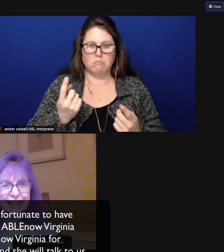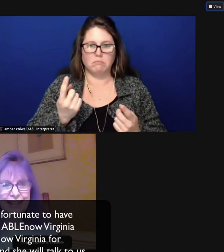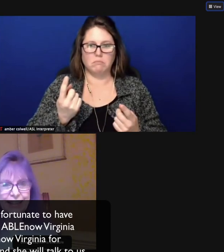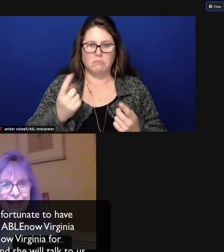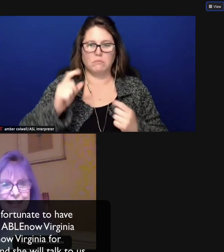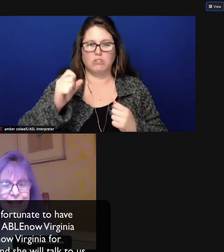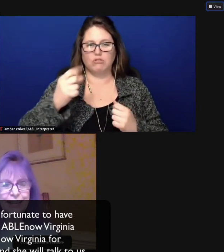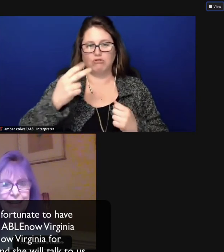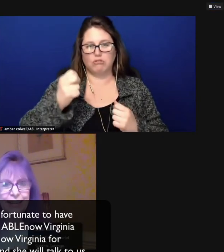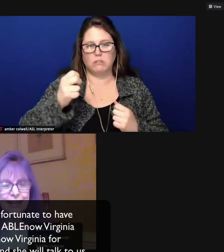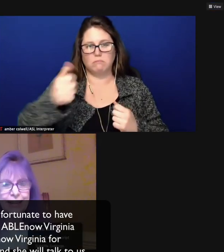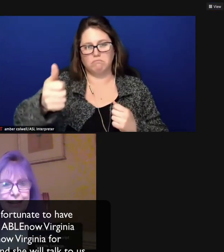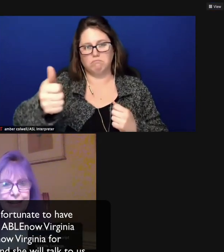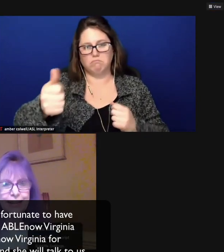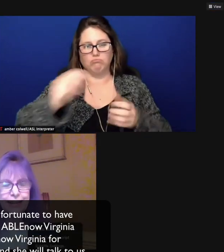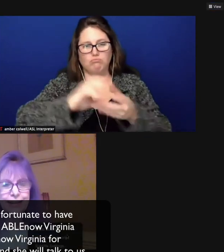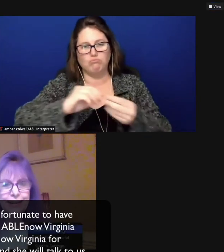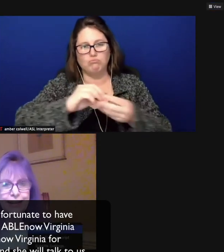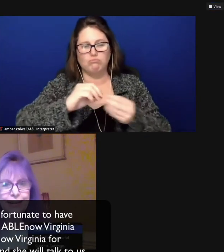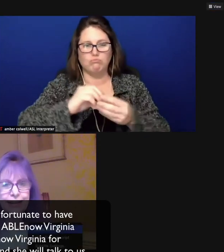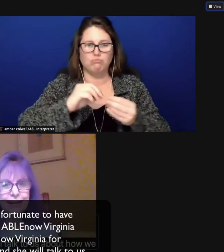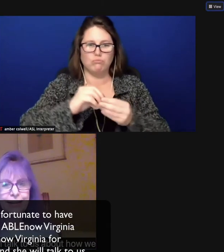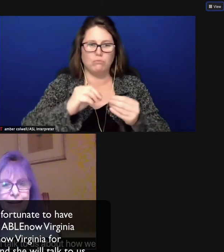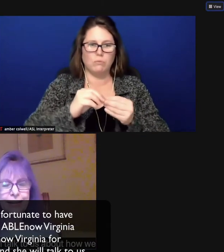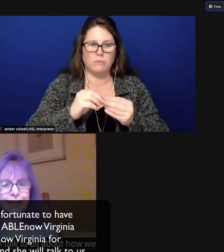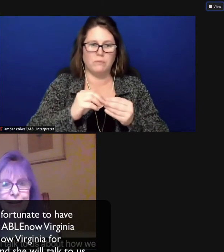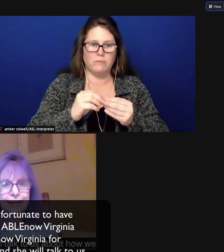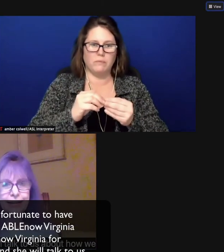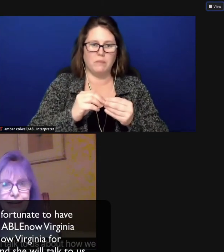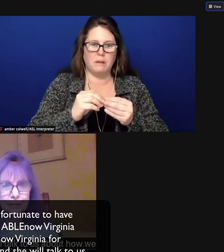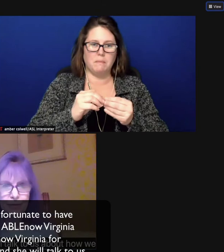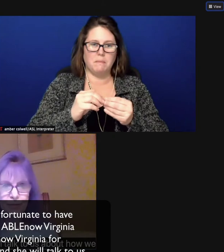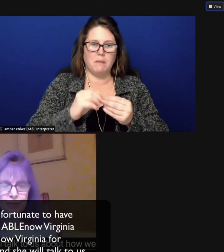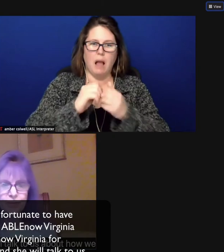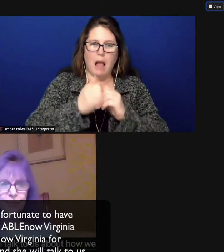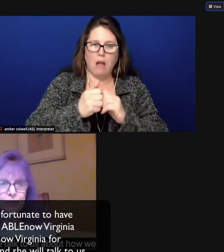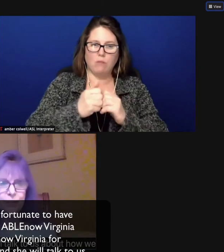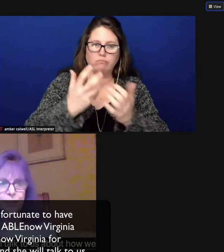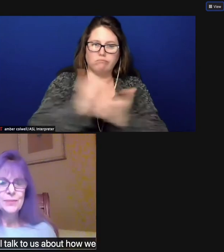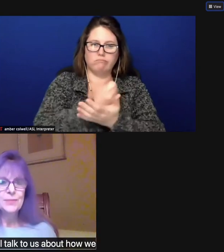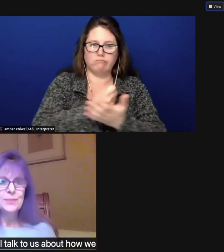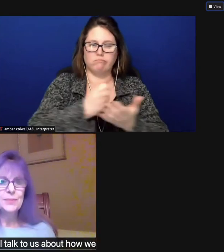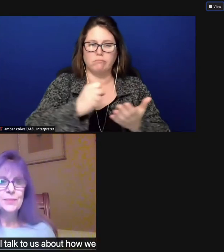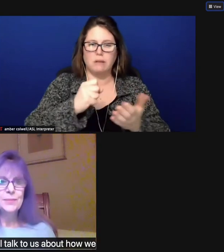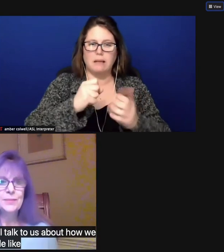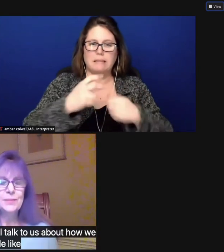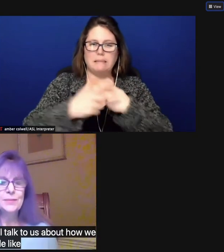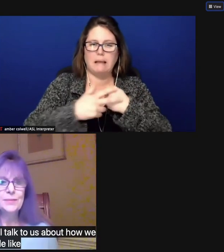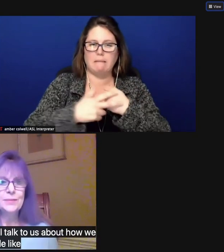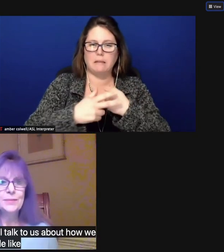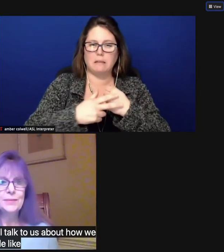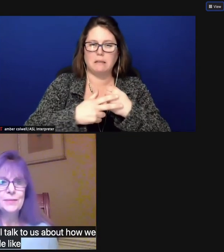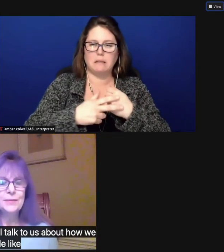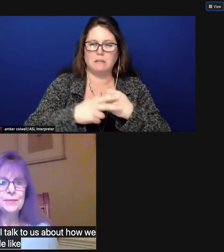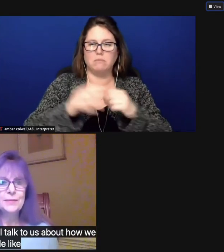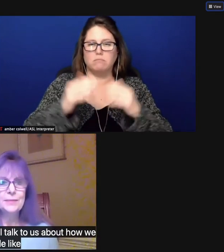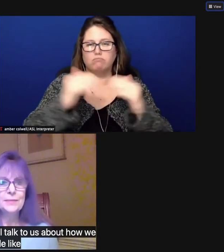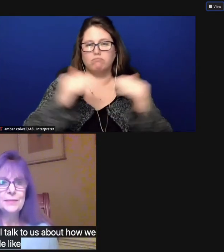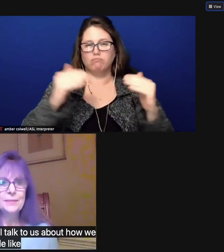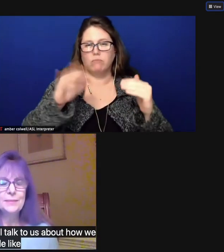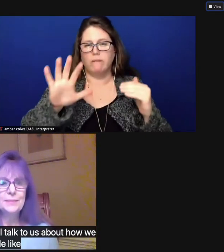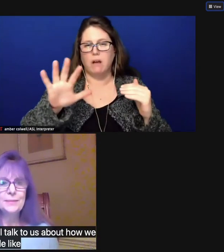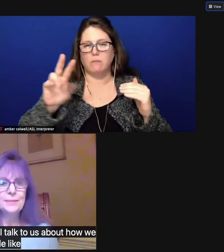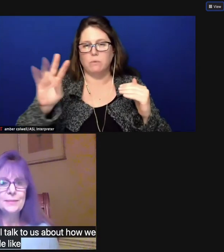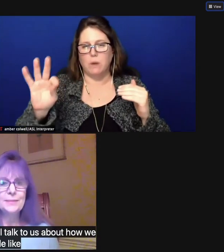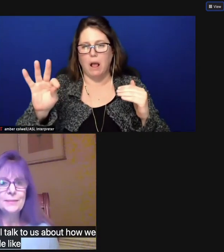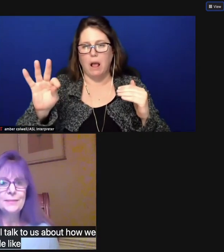we can use this savings vehicle like a 529 plan, but for people who